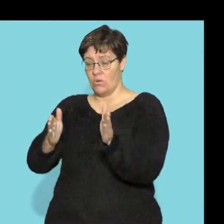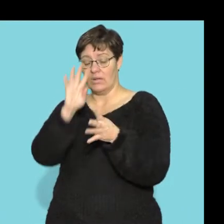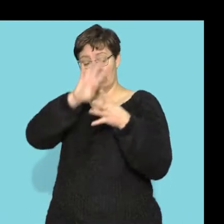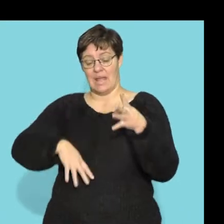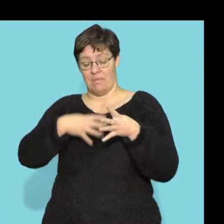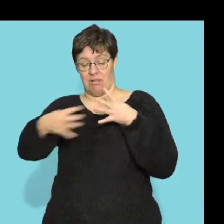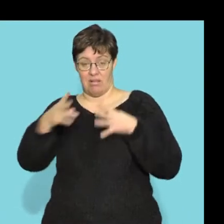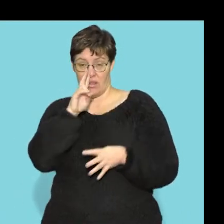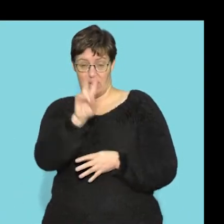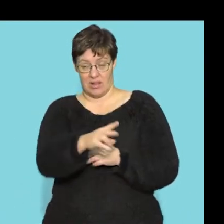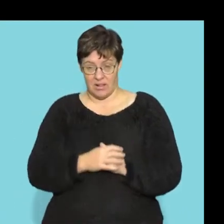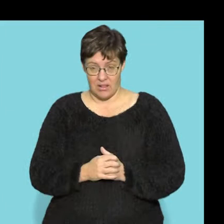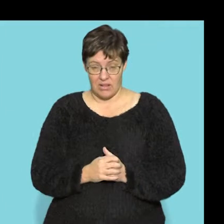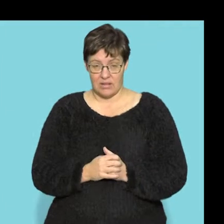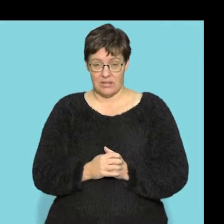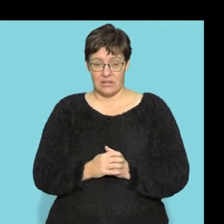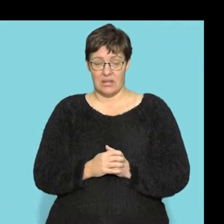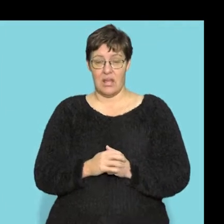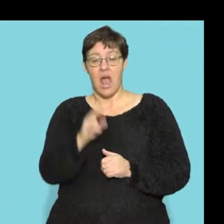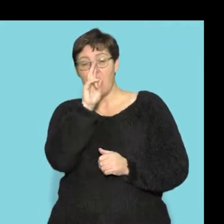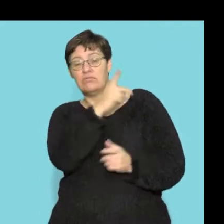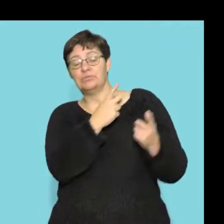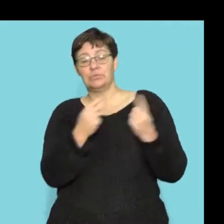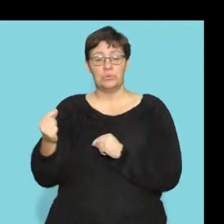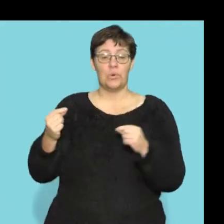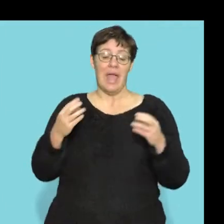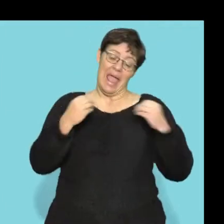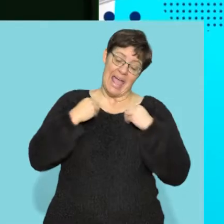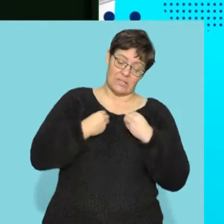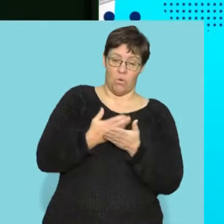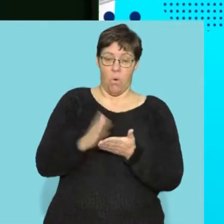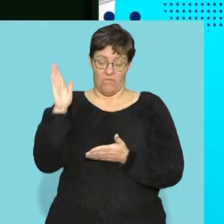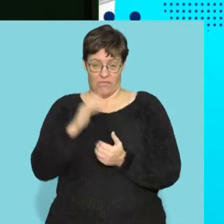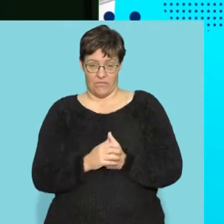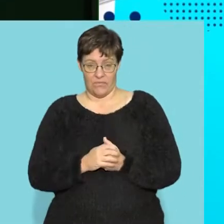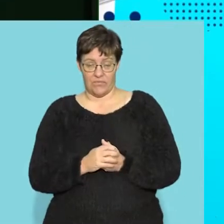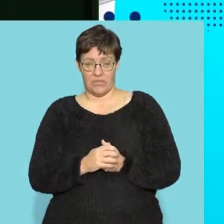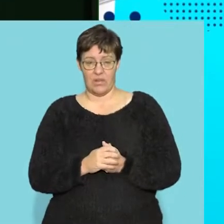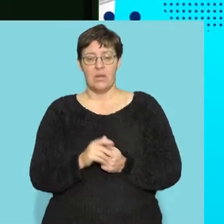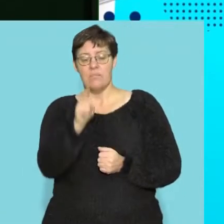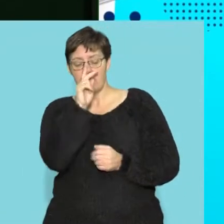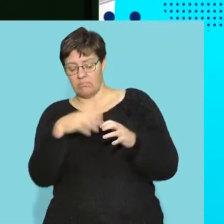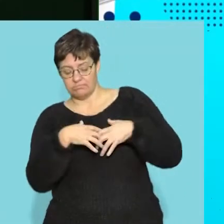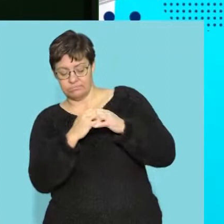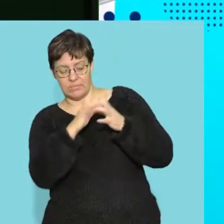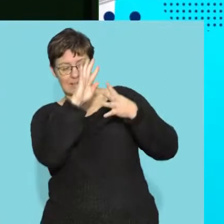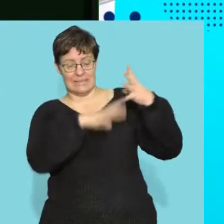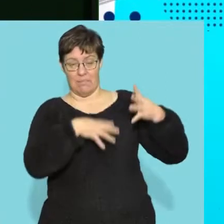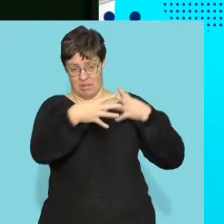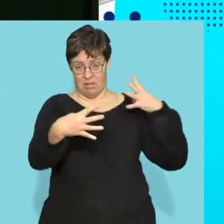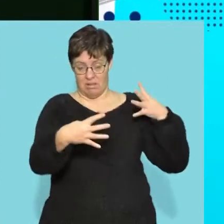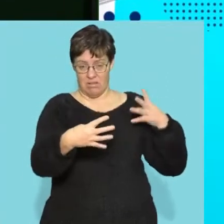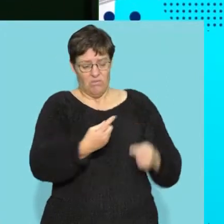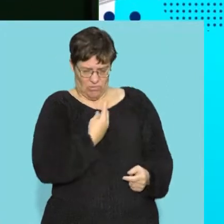table. Remember what we said. Whenever you are doing an asset disposal, always draw up a table for